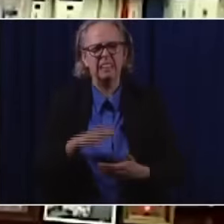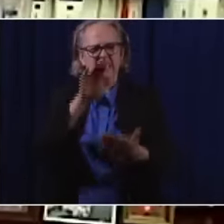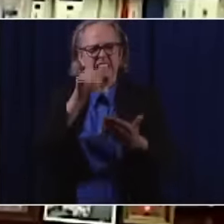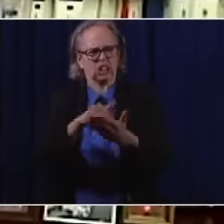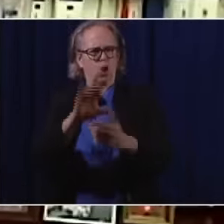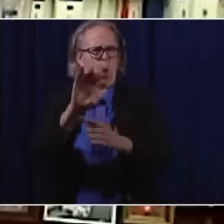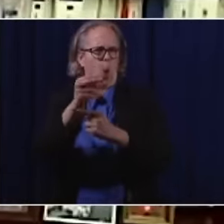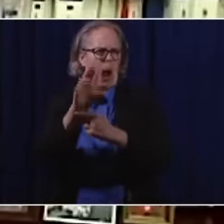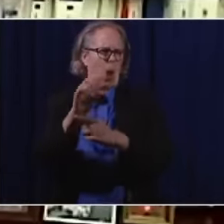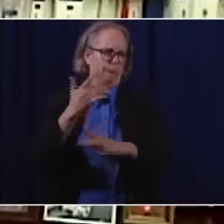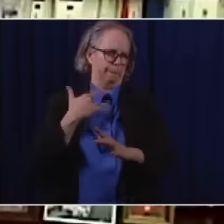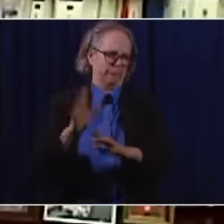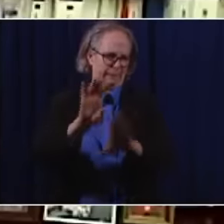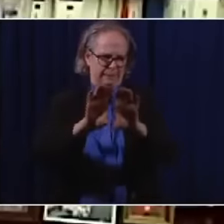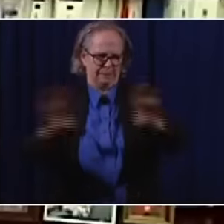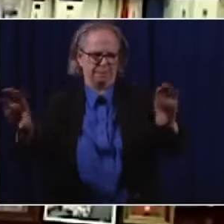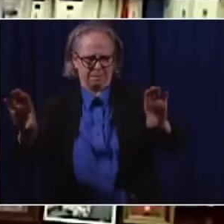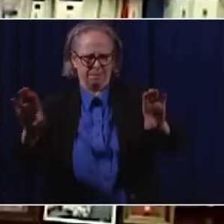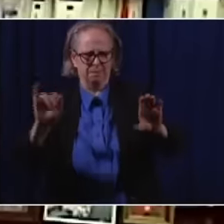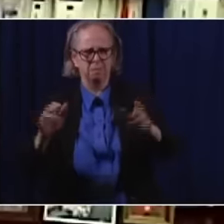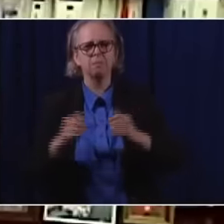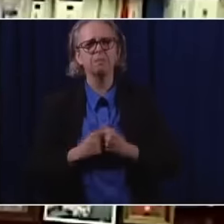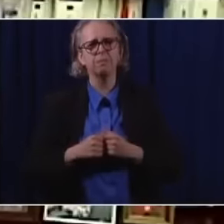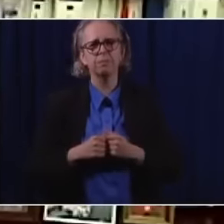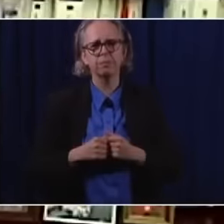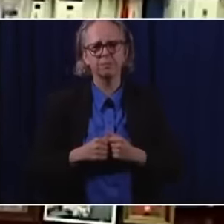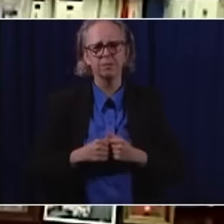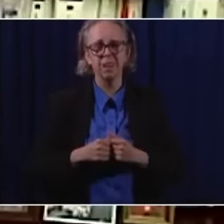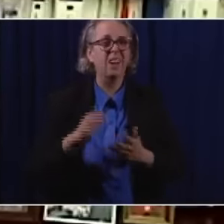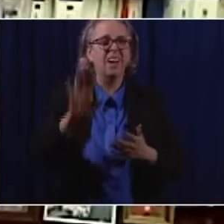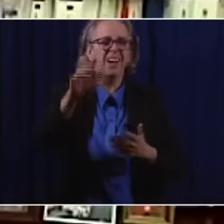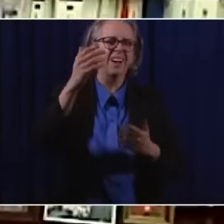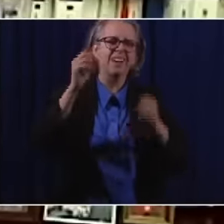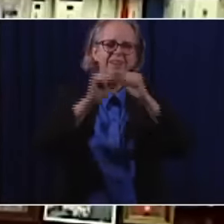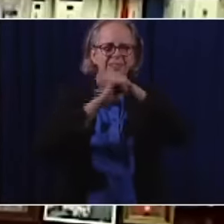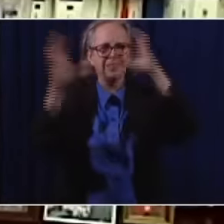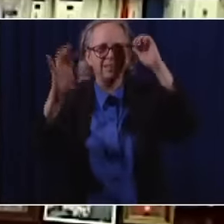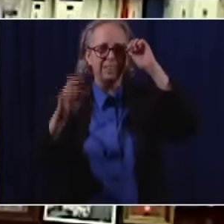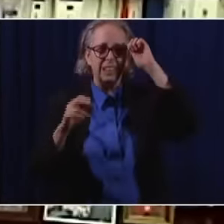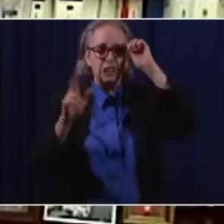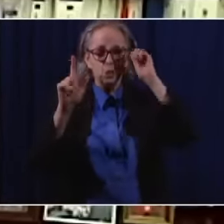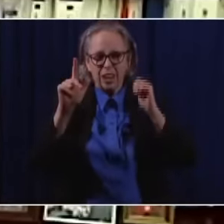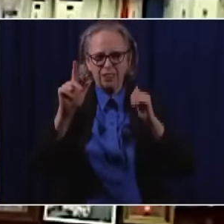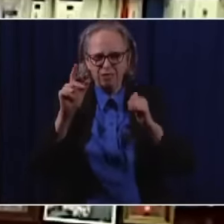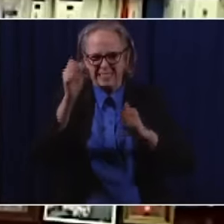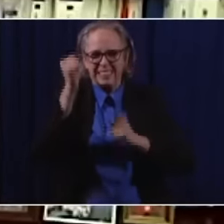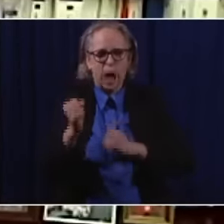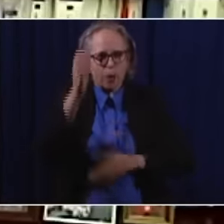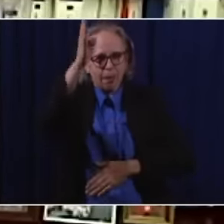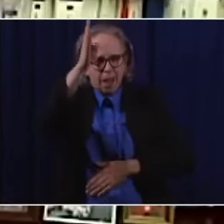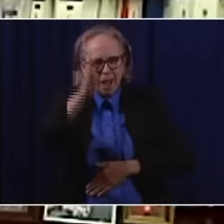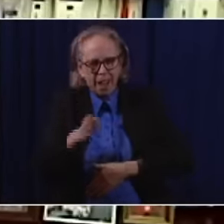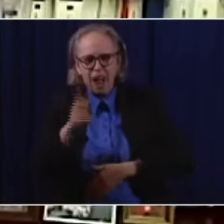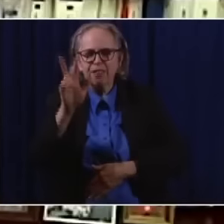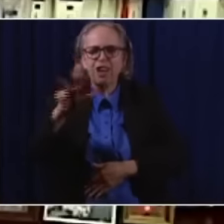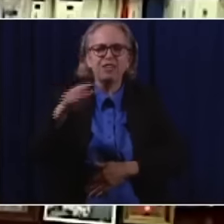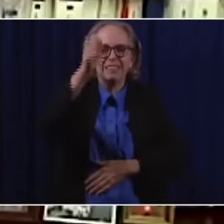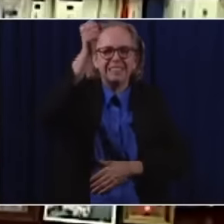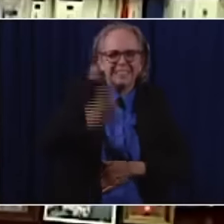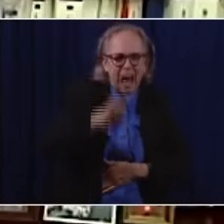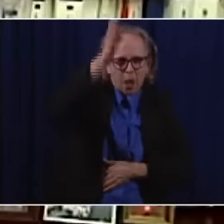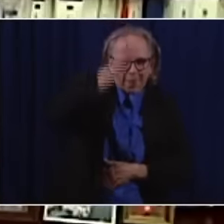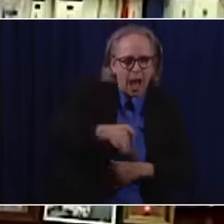to Franklin County. And then essentially everything 23 south, 33 south, and 70 east, that southeast quadrant of the state. And then